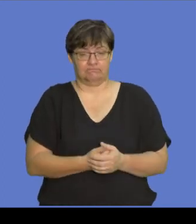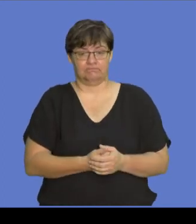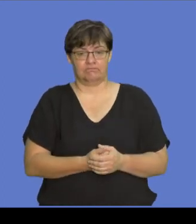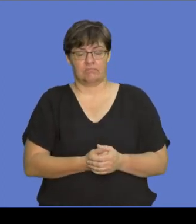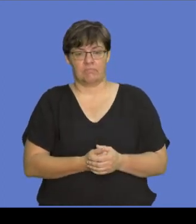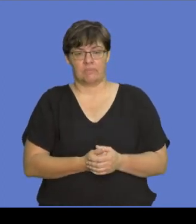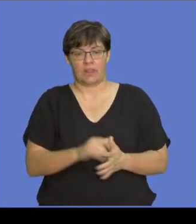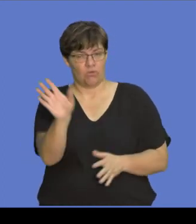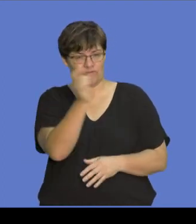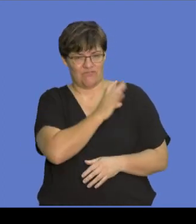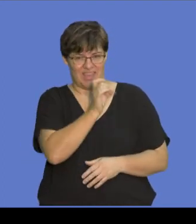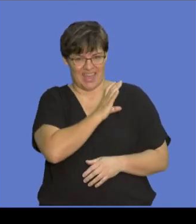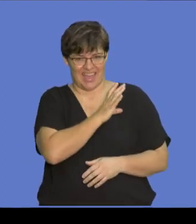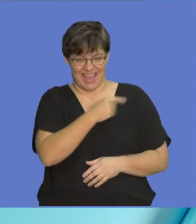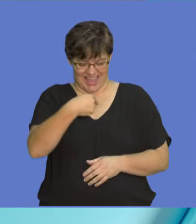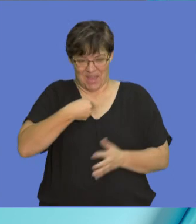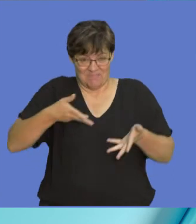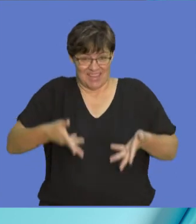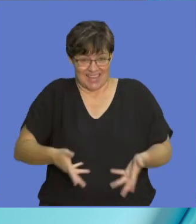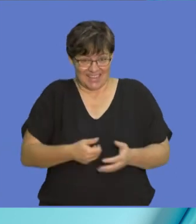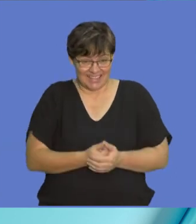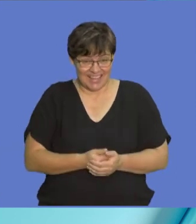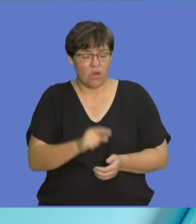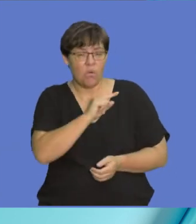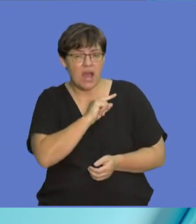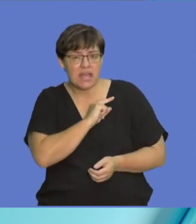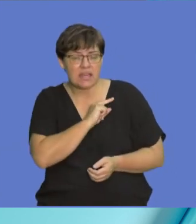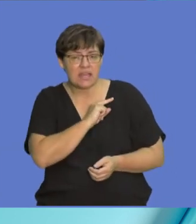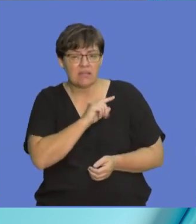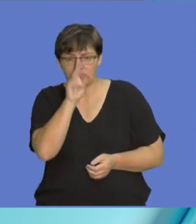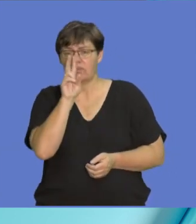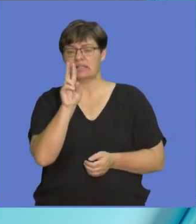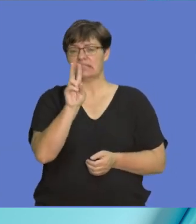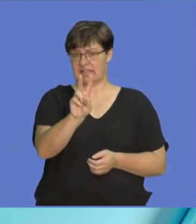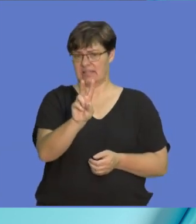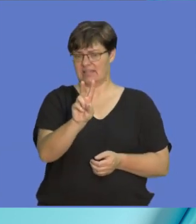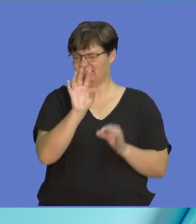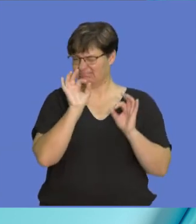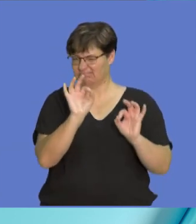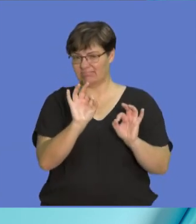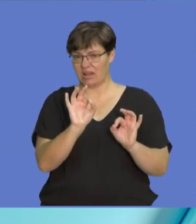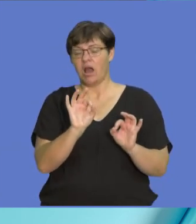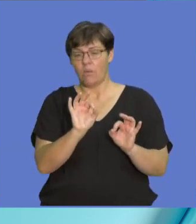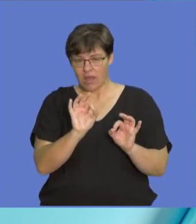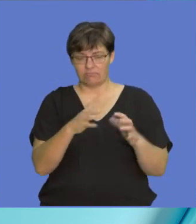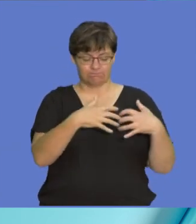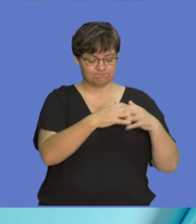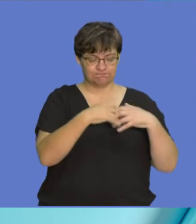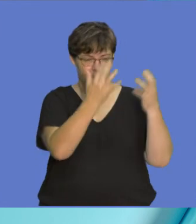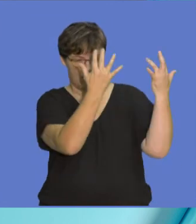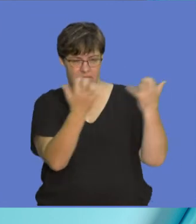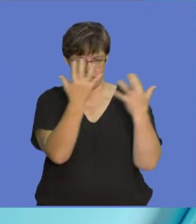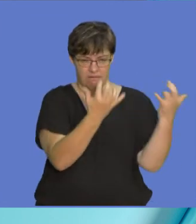fear when Ashraf is near. Why? Because you will see exactly how we go about calculating